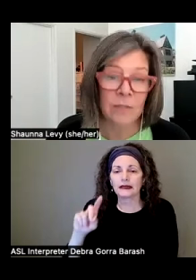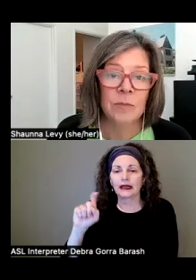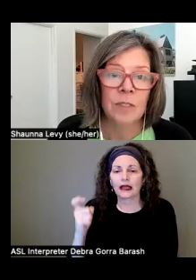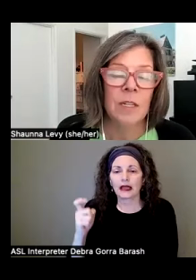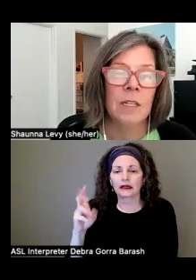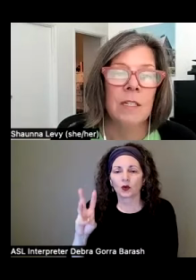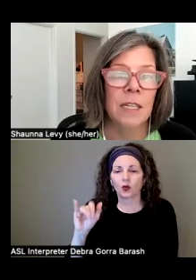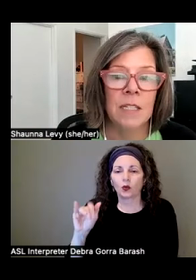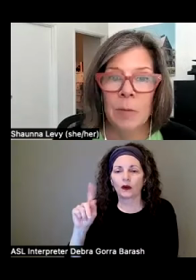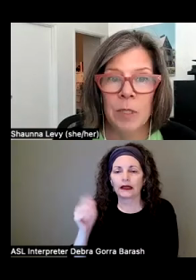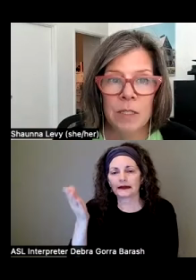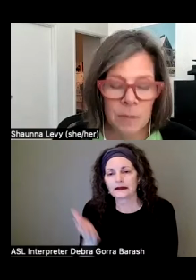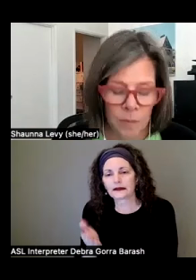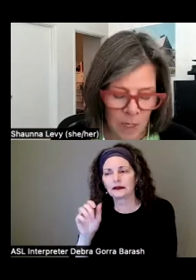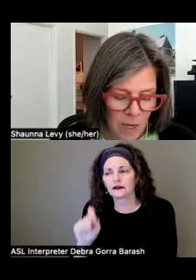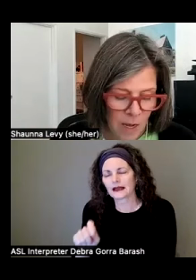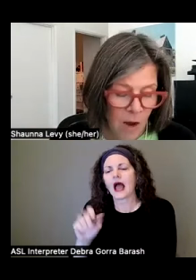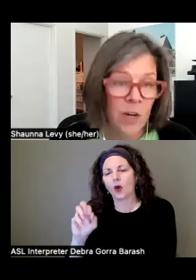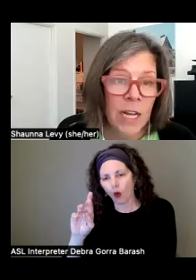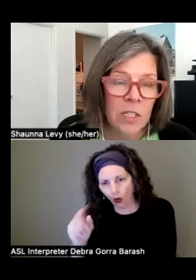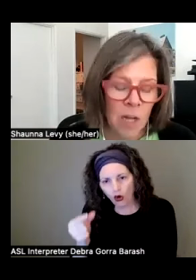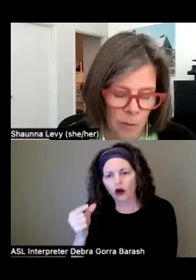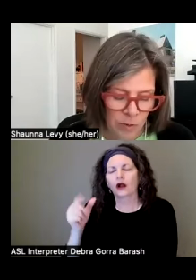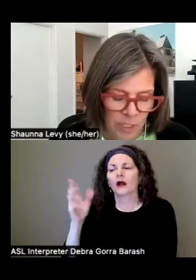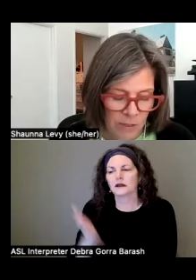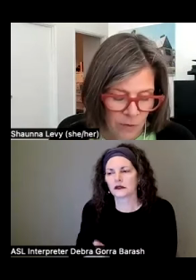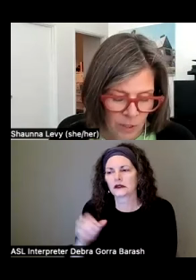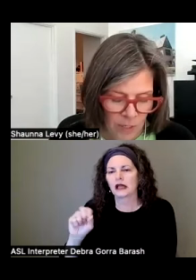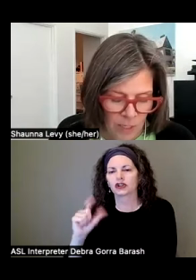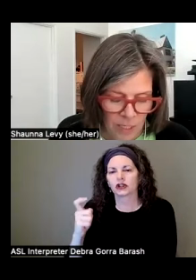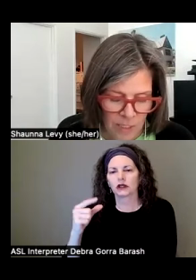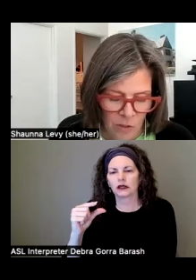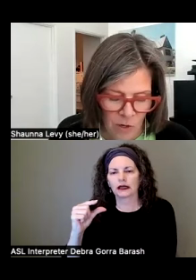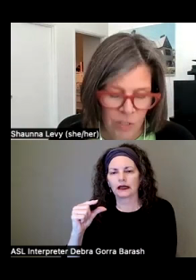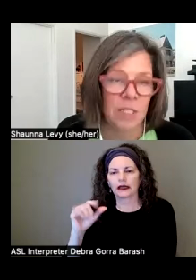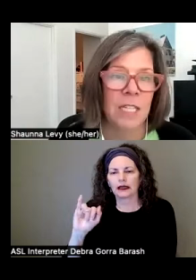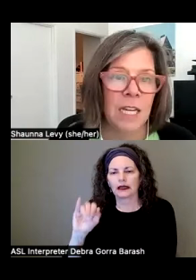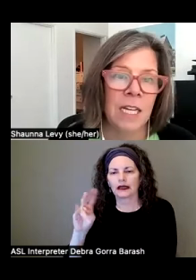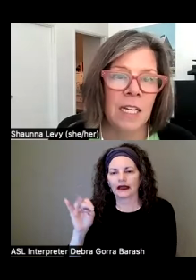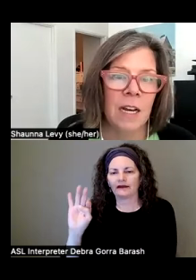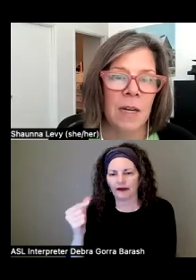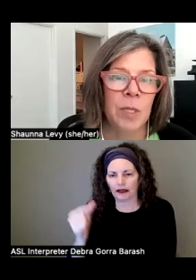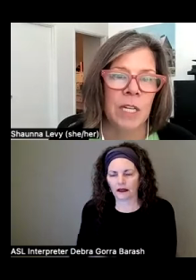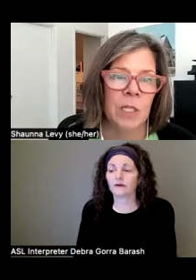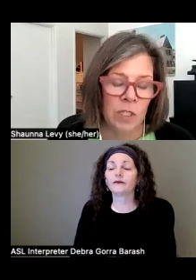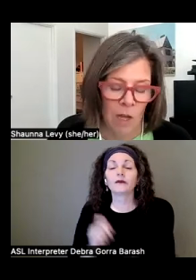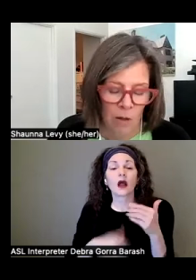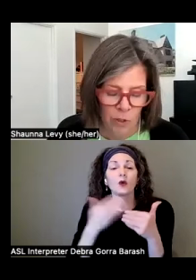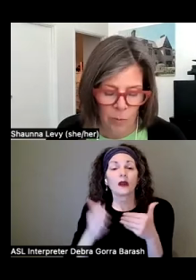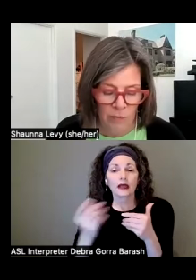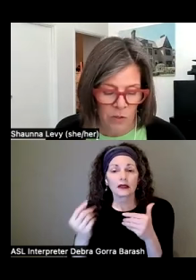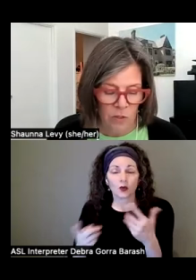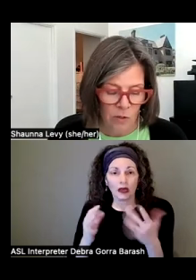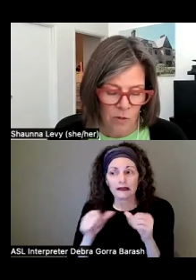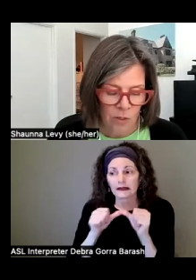www.pdxwit.org/giving. Next slide, please. Our next opportunity for giving is our Sustaining PDX-WIT